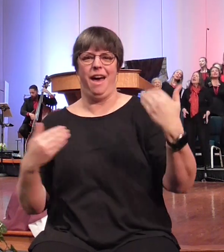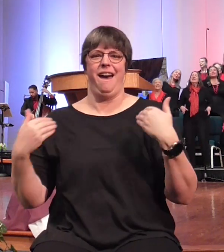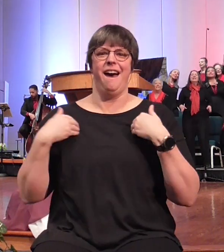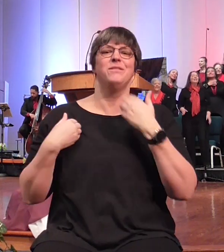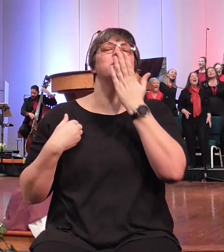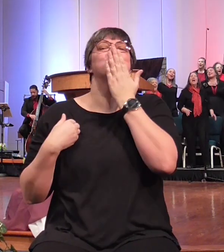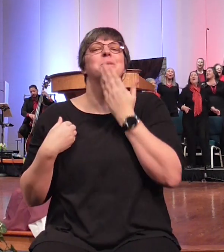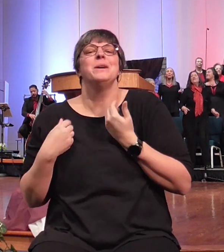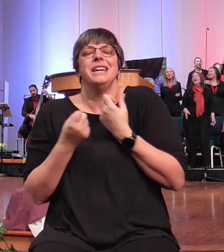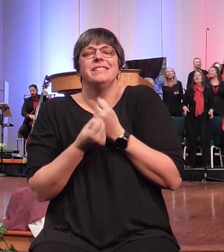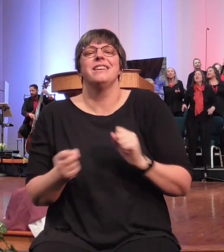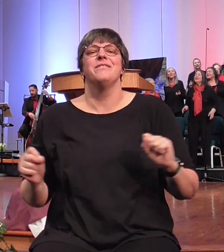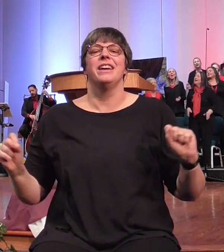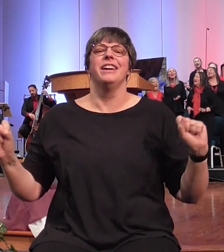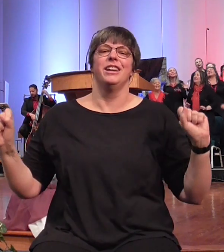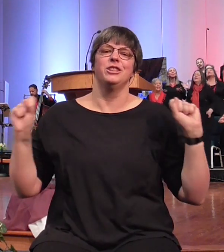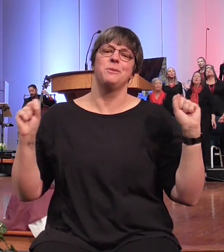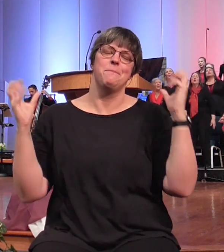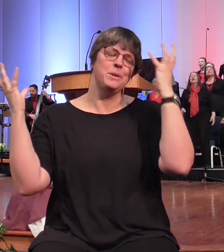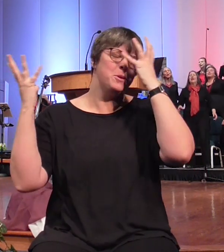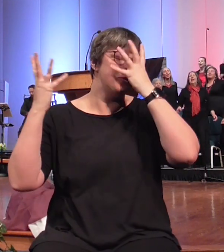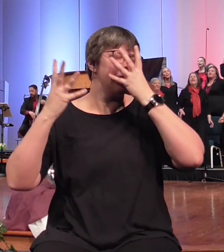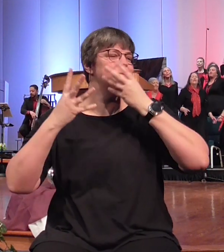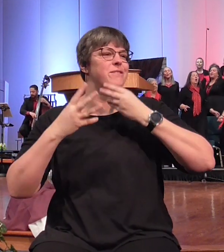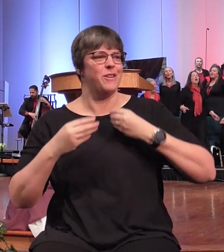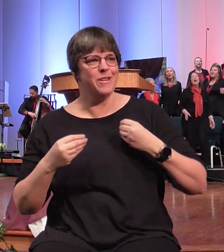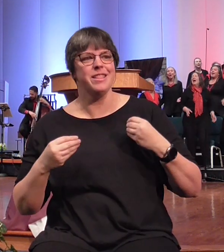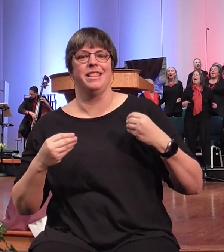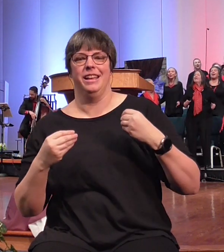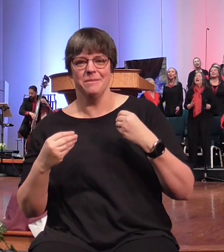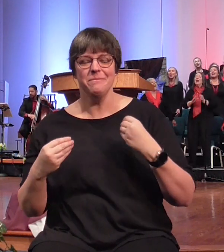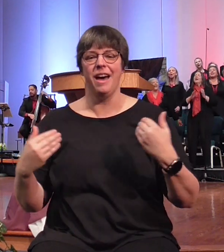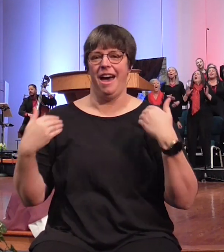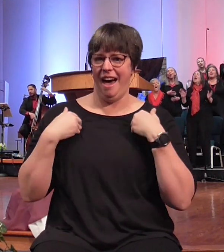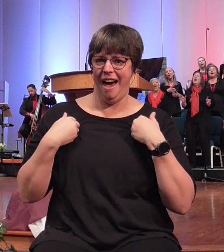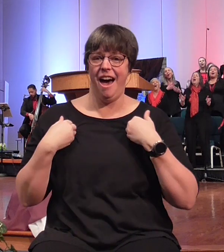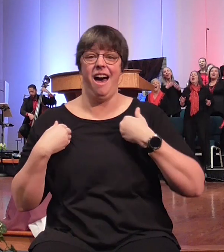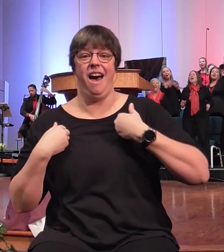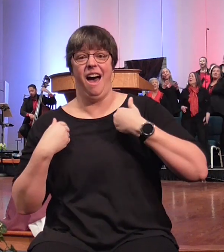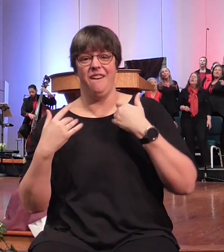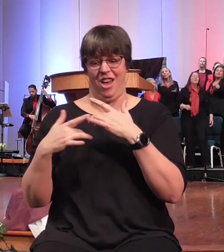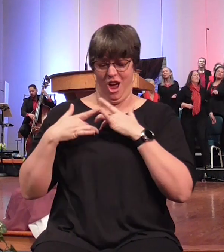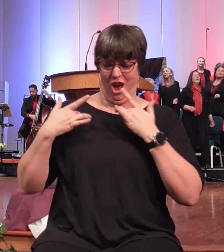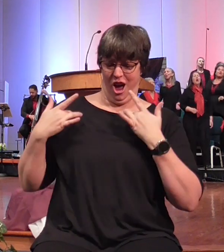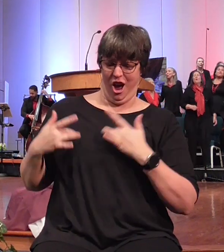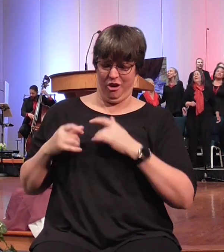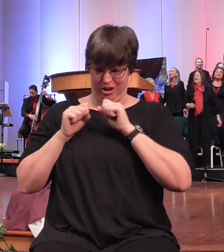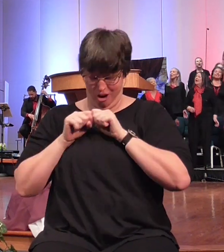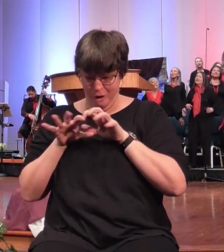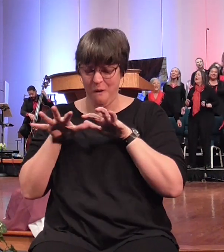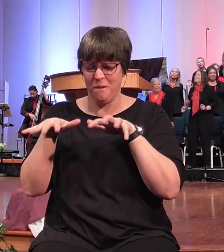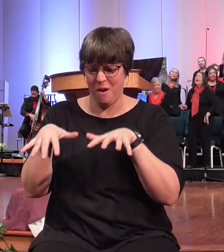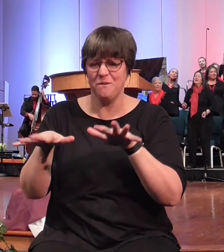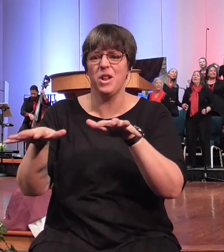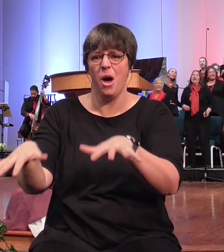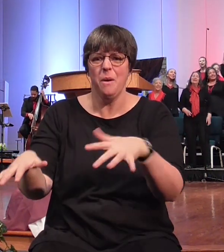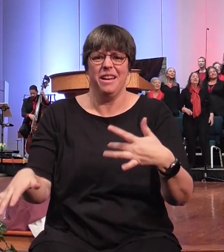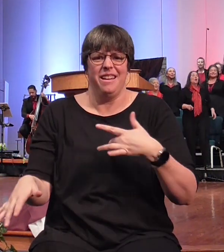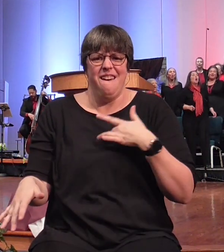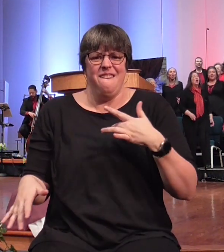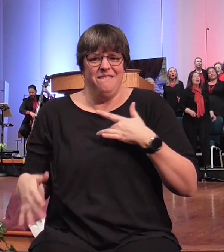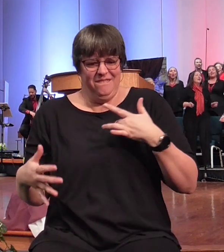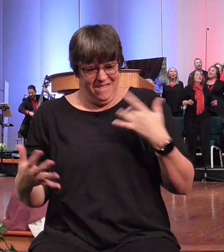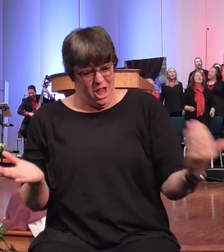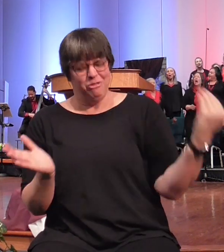I got a sweet salvation, and it's beautiful. I got a heart overflowing 'cause I've